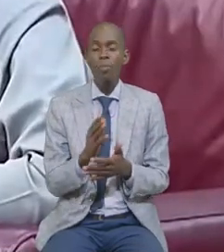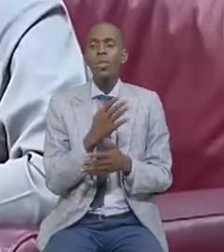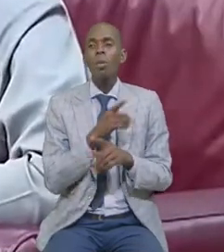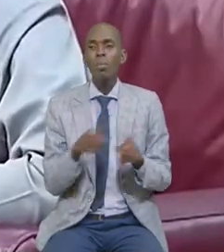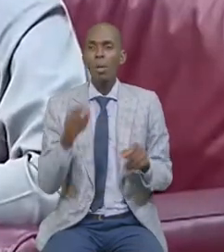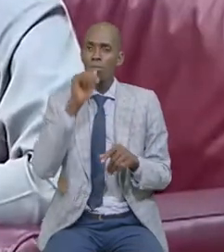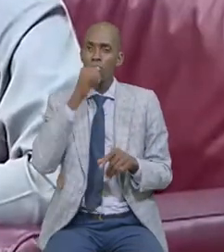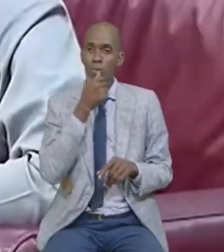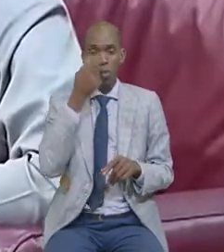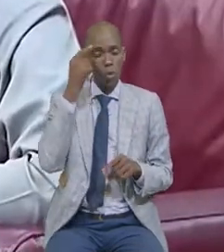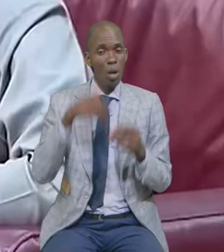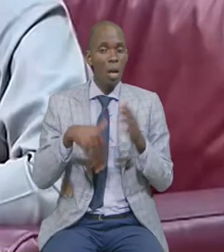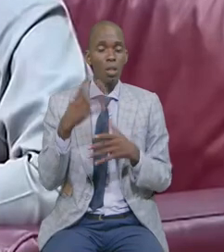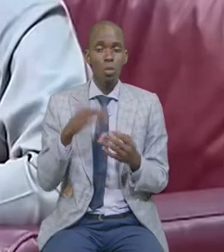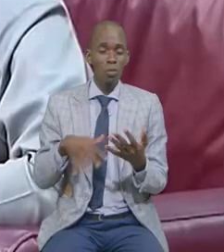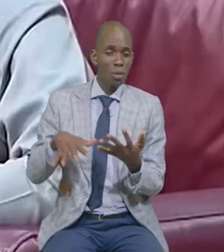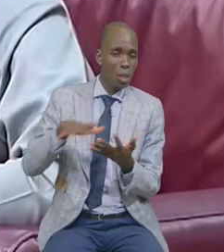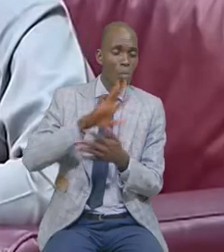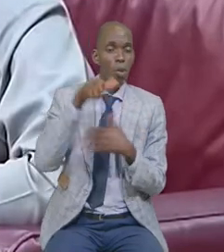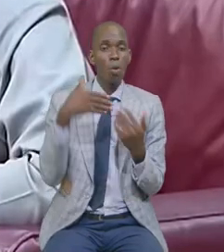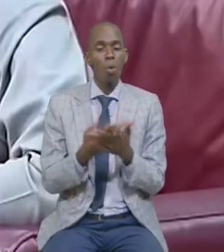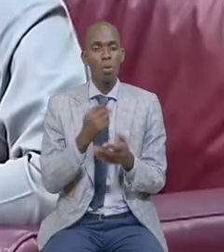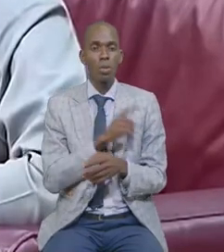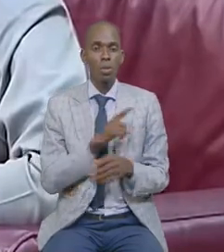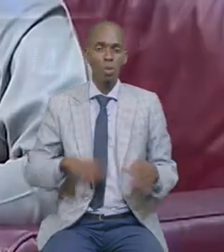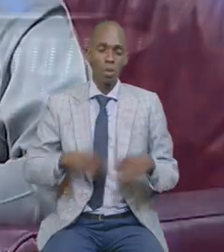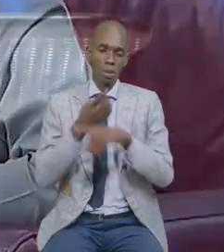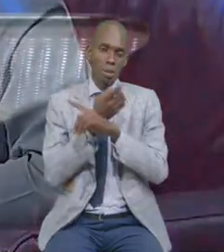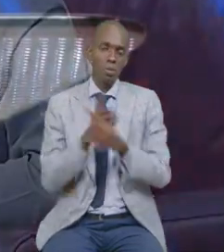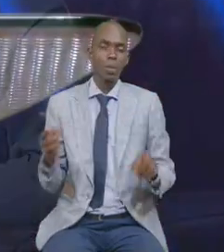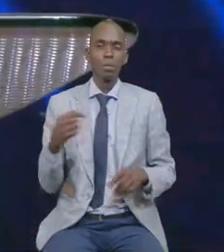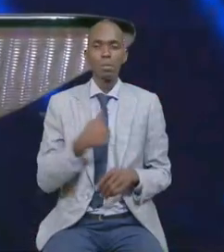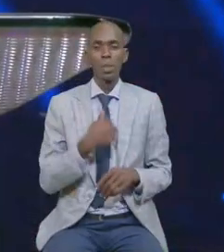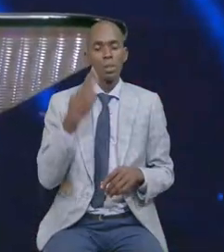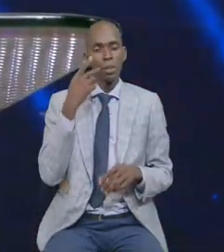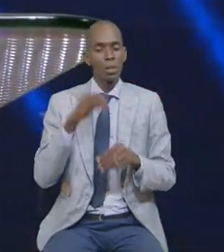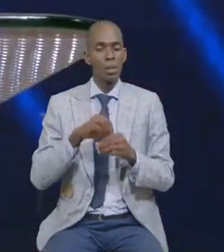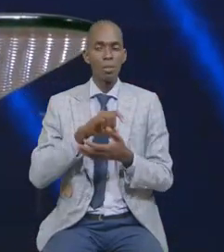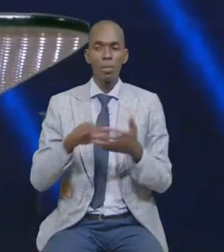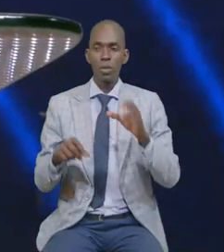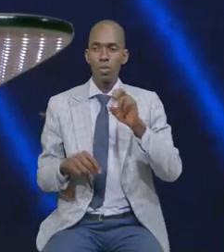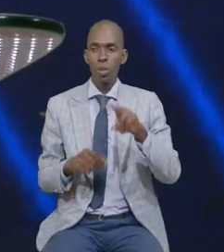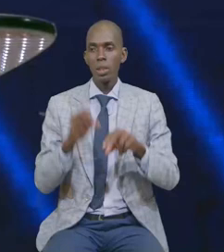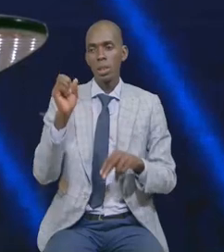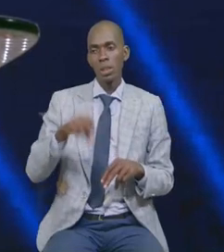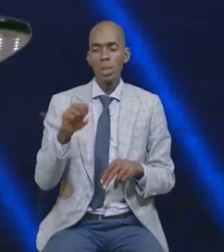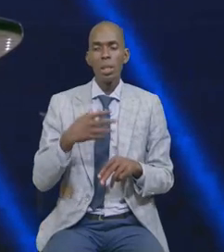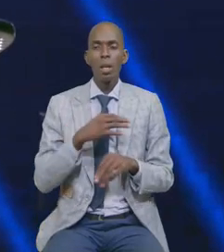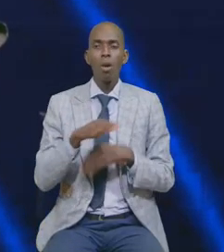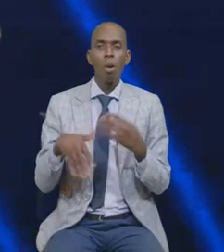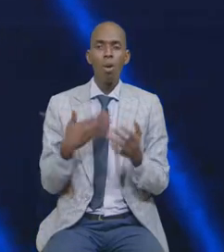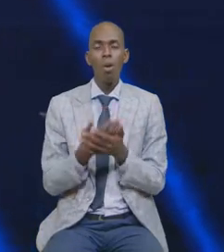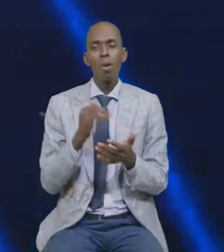them all the Lord delivered me. Look at verse 12. In verse 12, yea, and all that